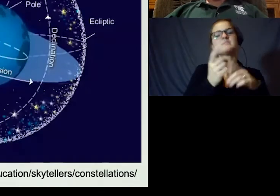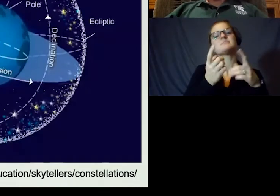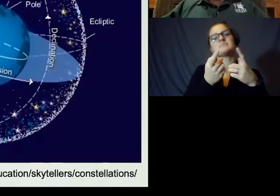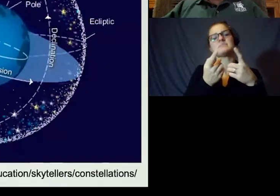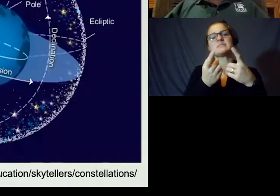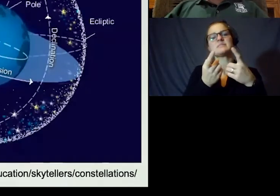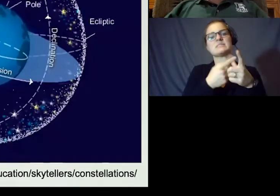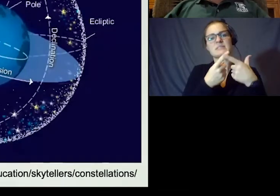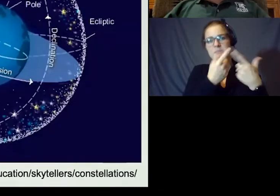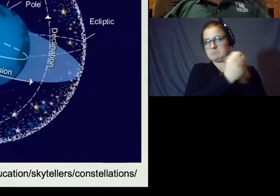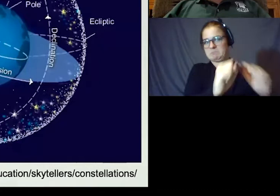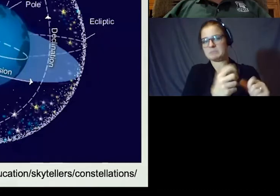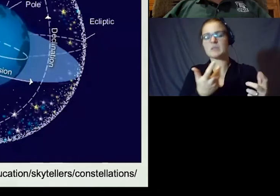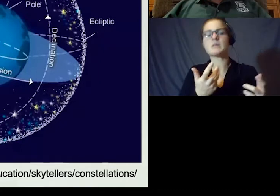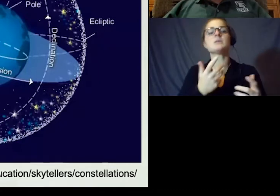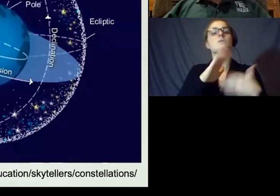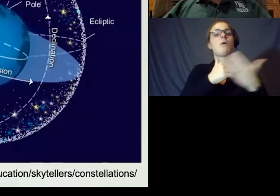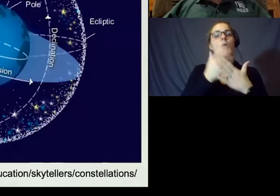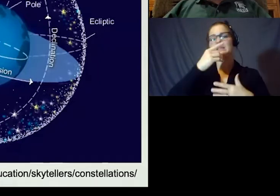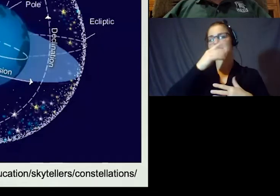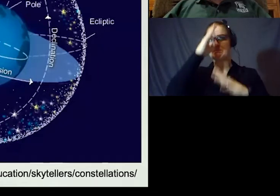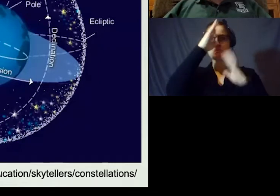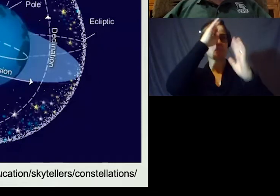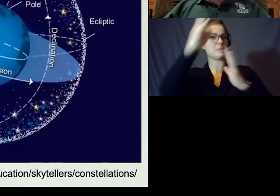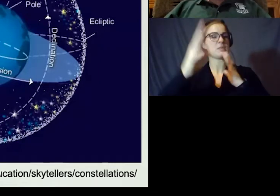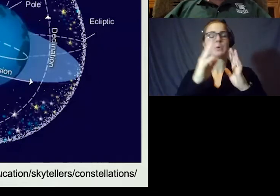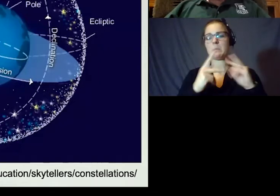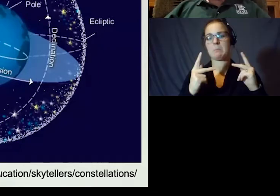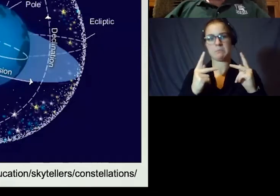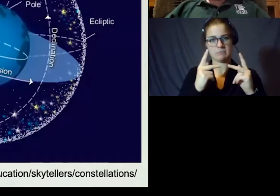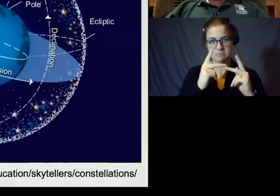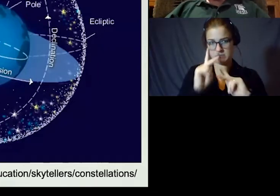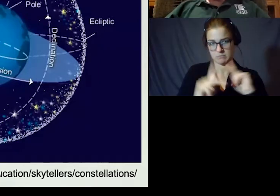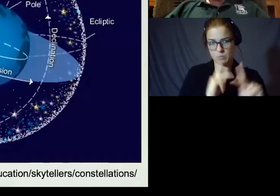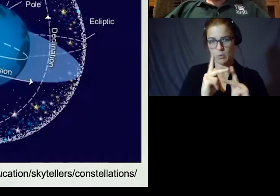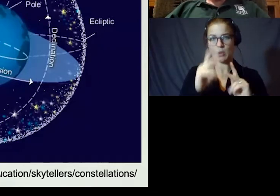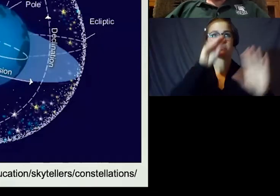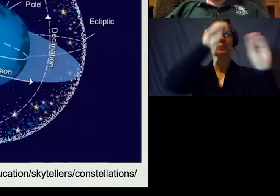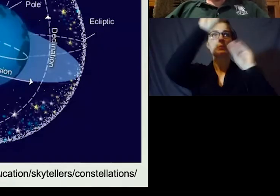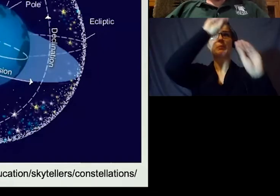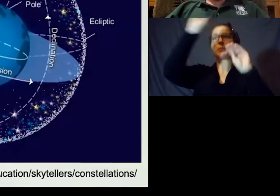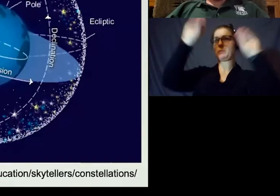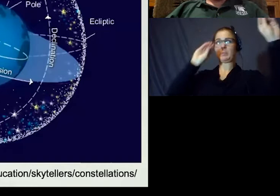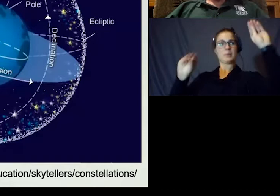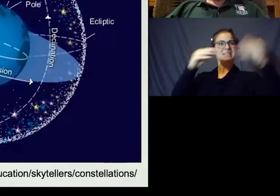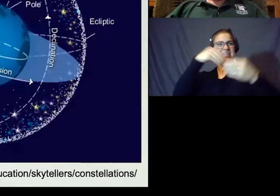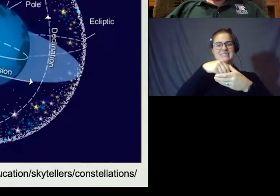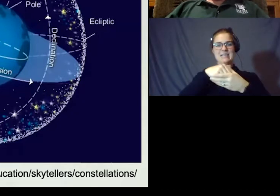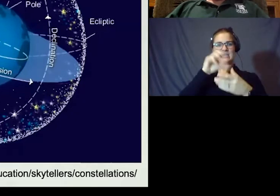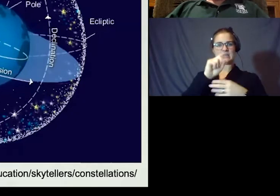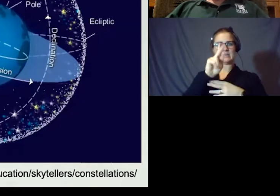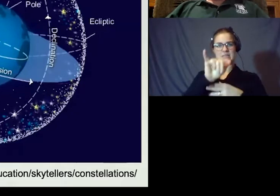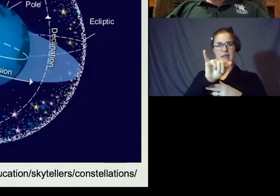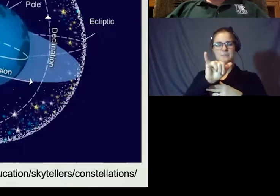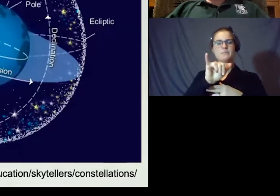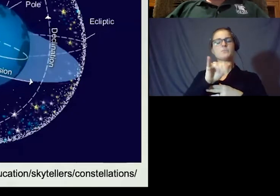So these mythical figures have been placed in the sky. Here's a silly question for you. What is the sky to an ancient Greek?